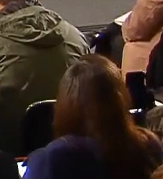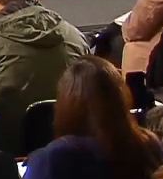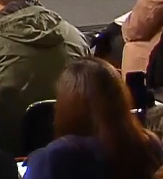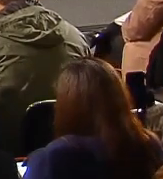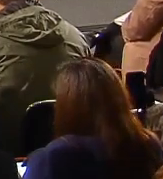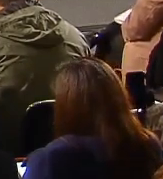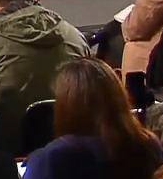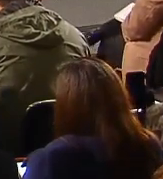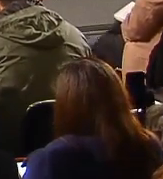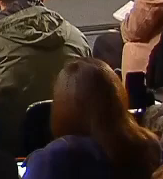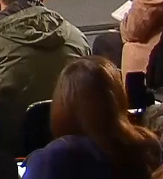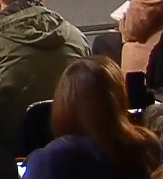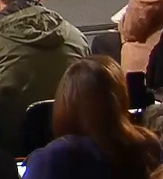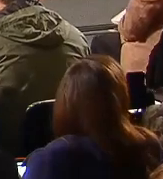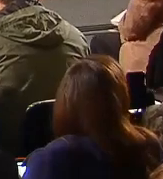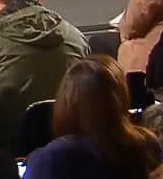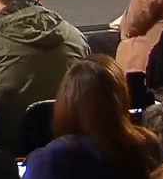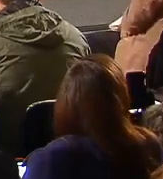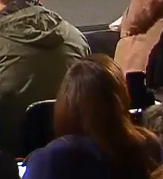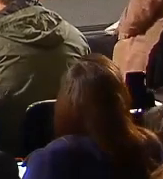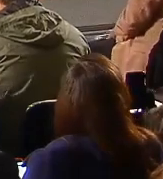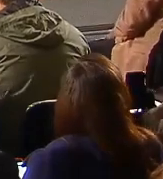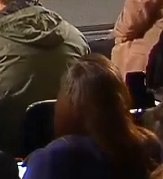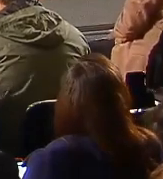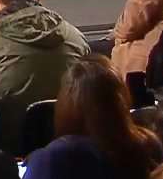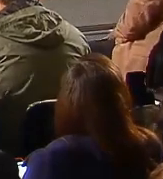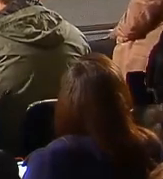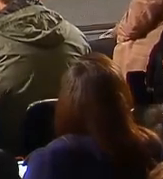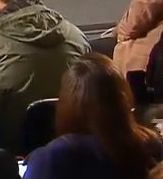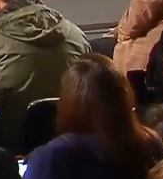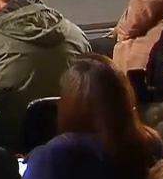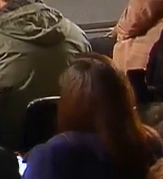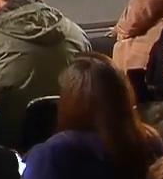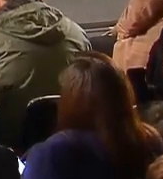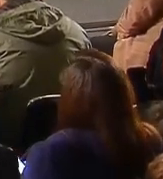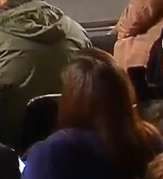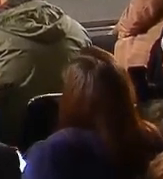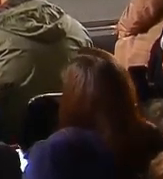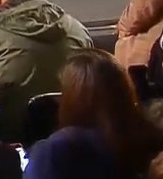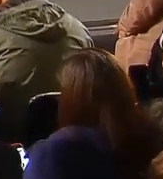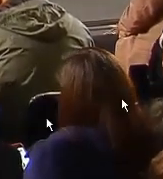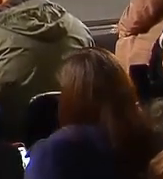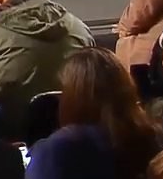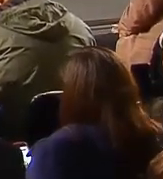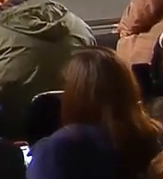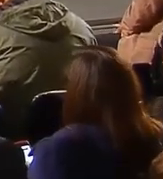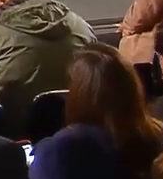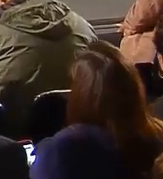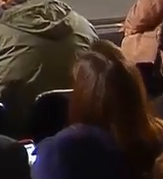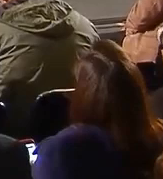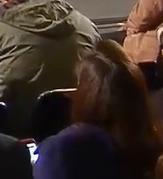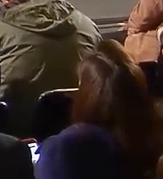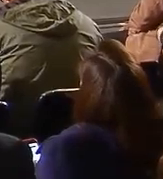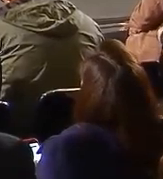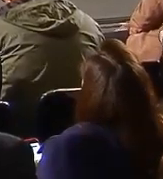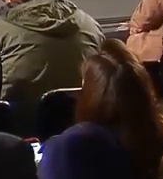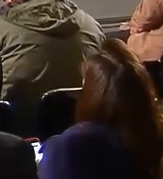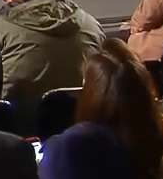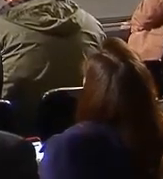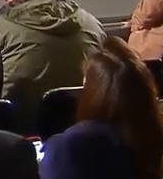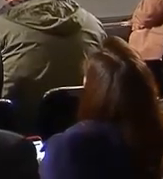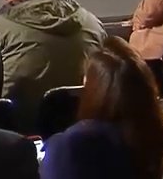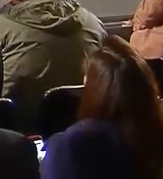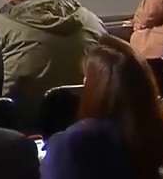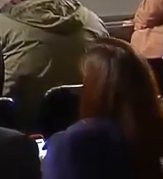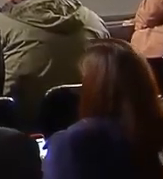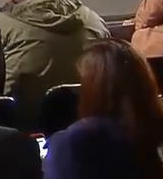Okay, and it looks like everything's working properly. I hope my sound is good. The sound will be good in just a